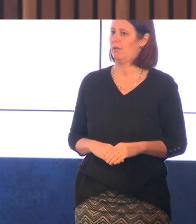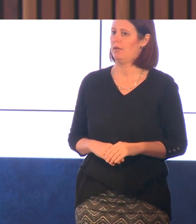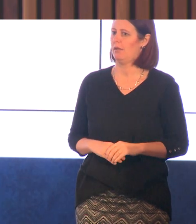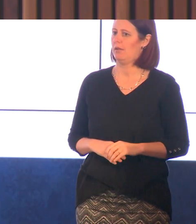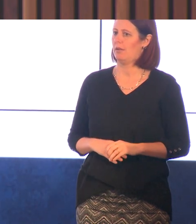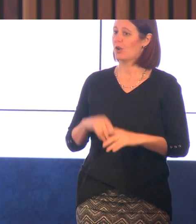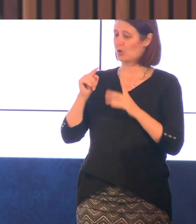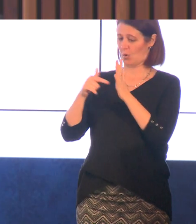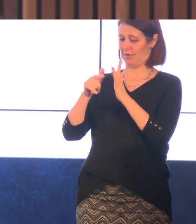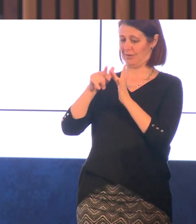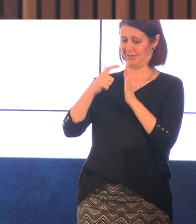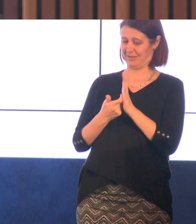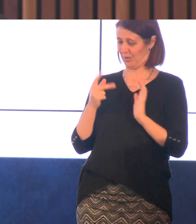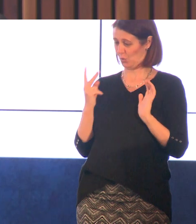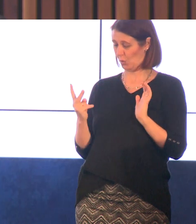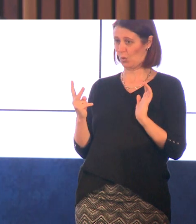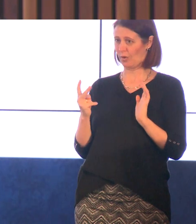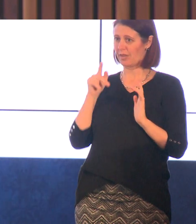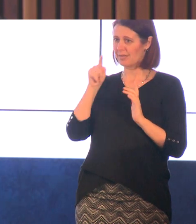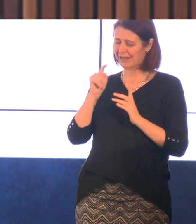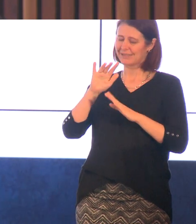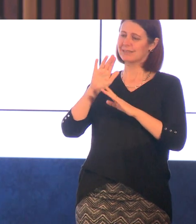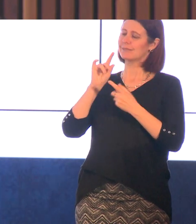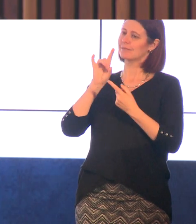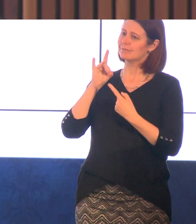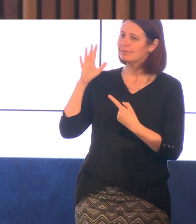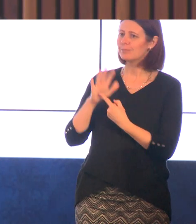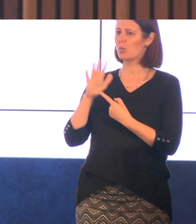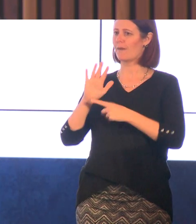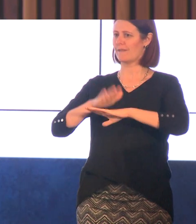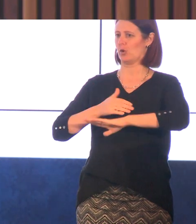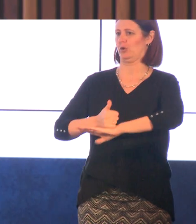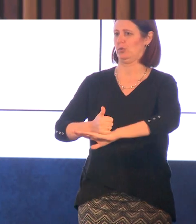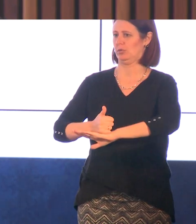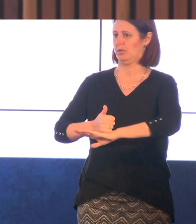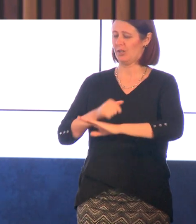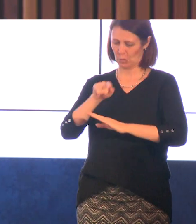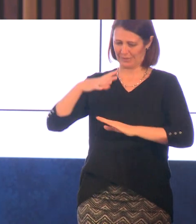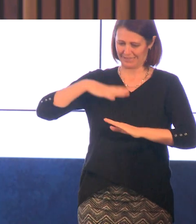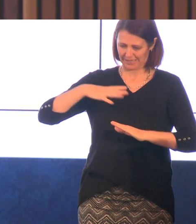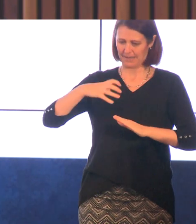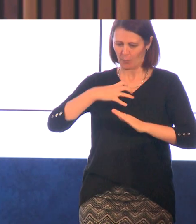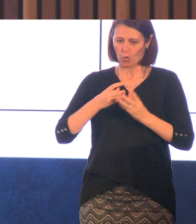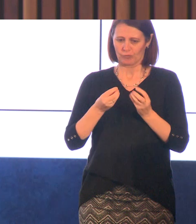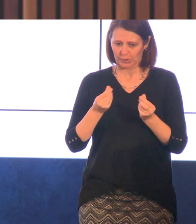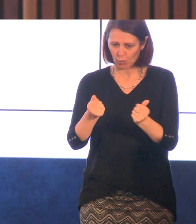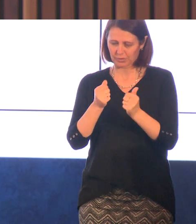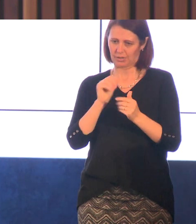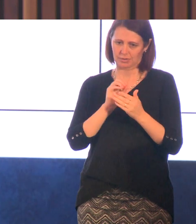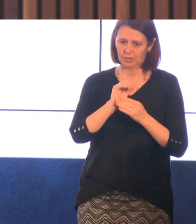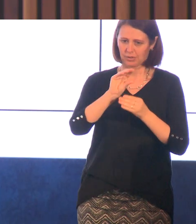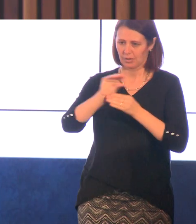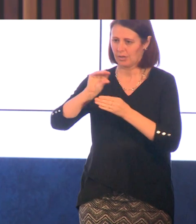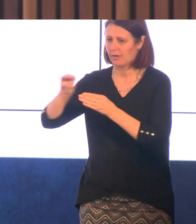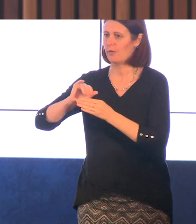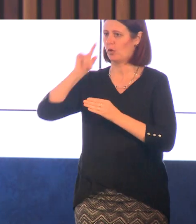Tier 2 is an essential foundation. We need much more resources going towards those people in